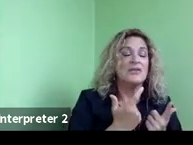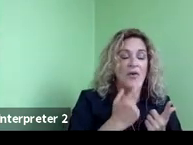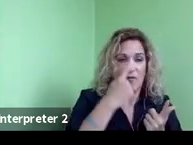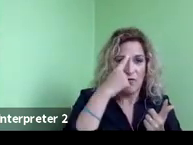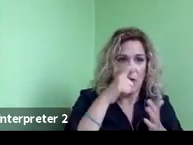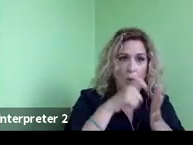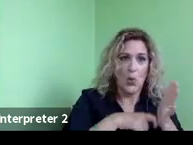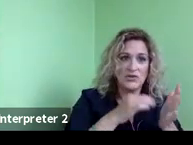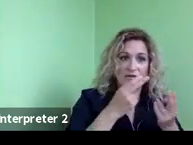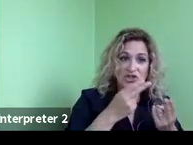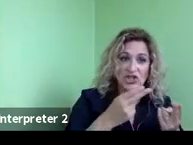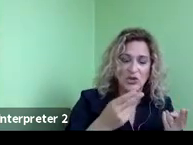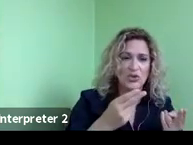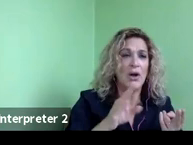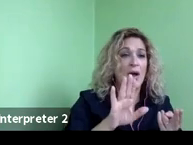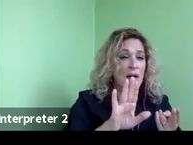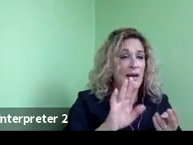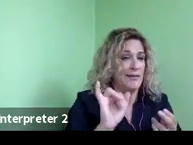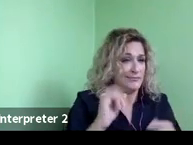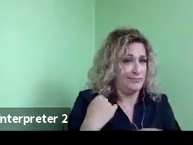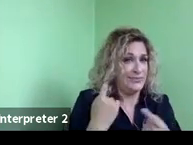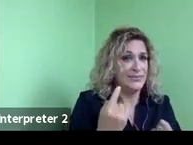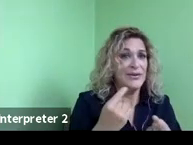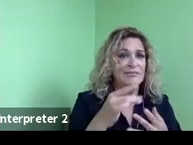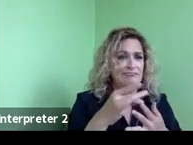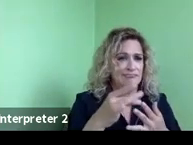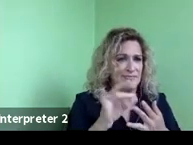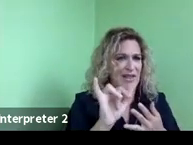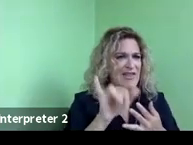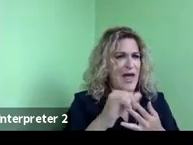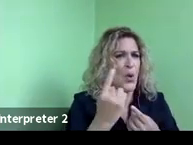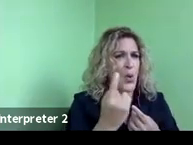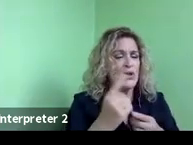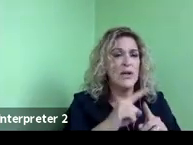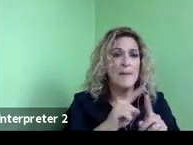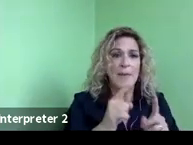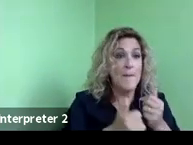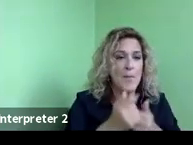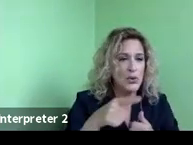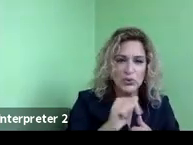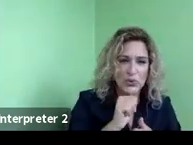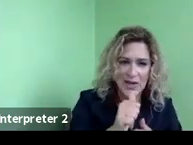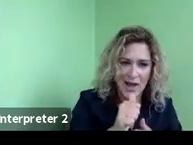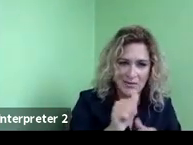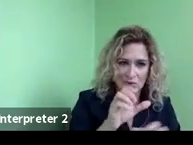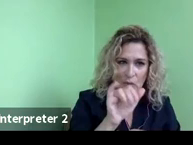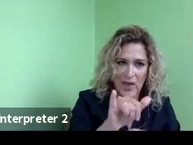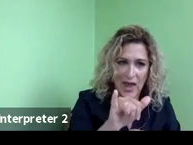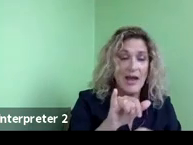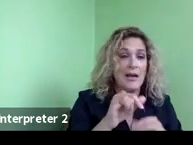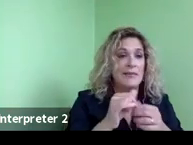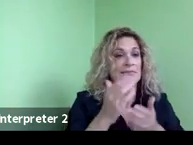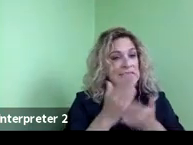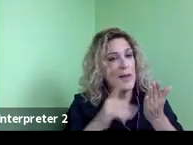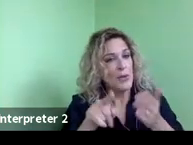an option, which most of you did not do, but some of you still relied on when there were non-payment issues. So